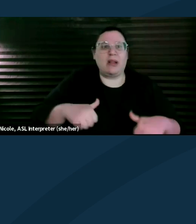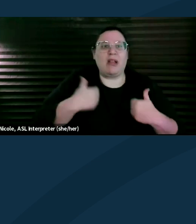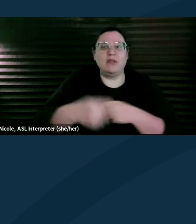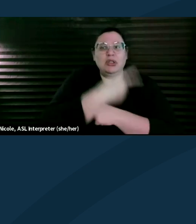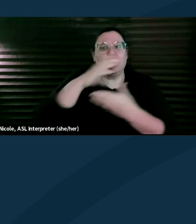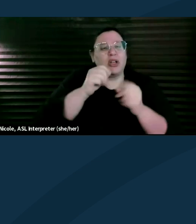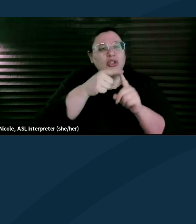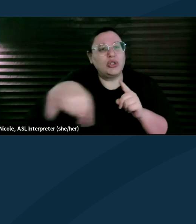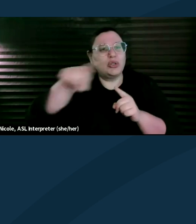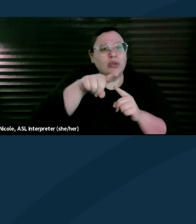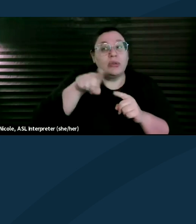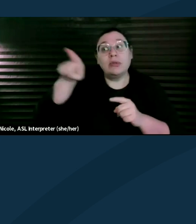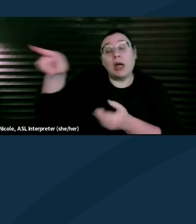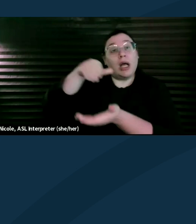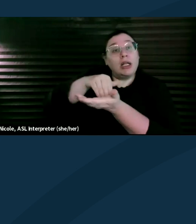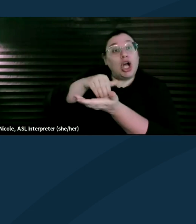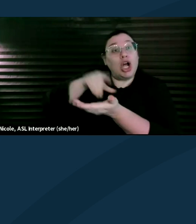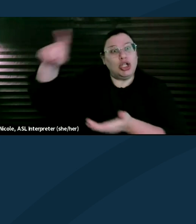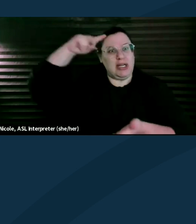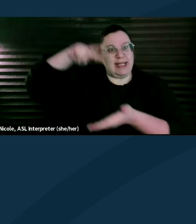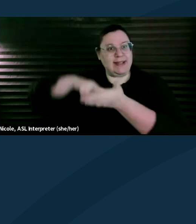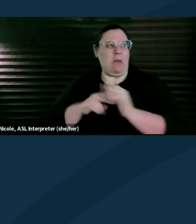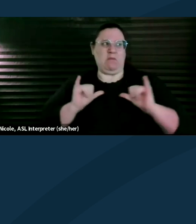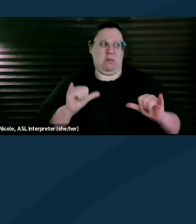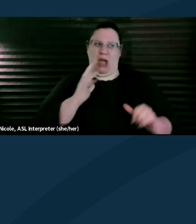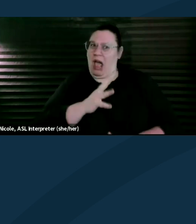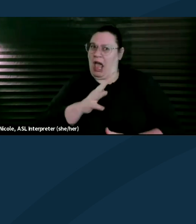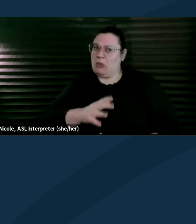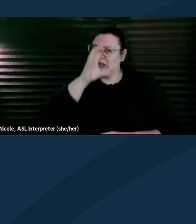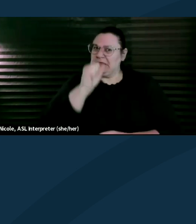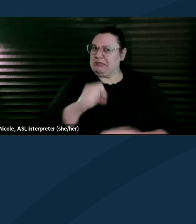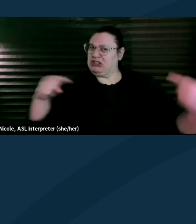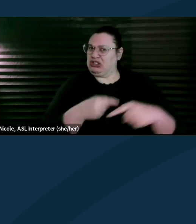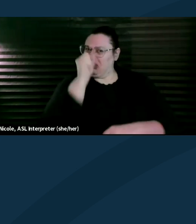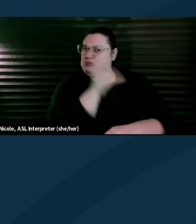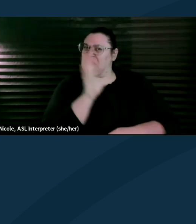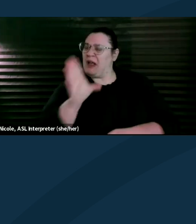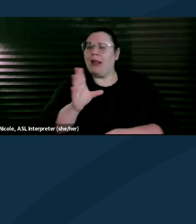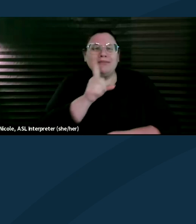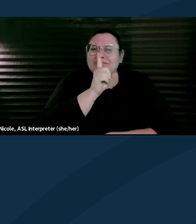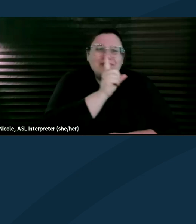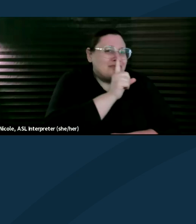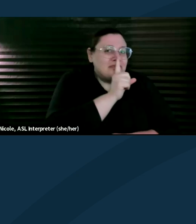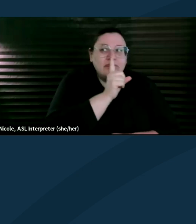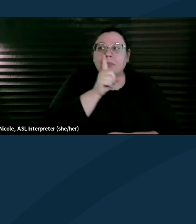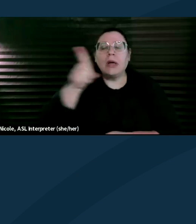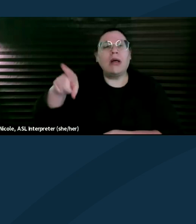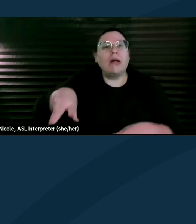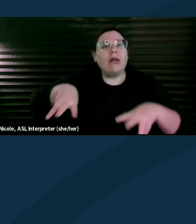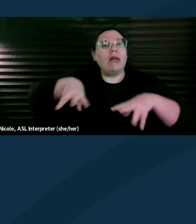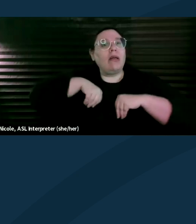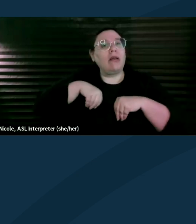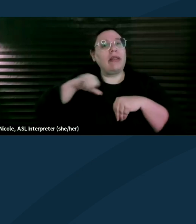He wasn't intentionally trying to cause me harm, right? He just had bought into that misconception